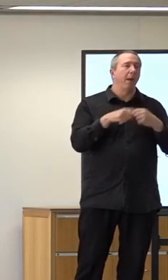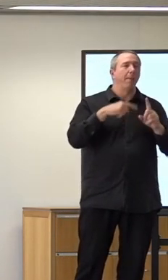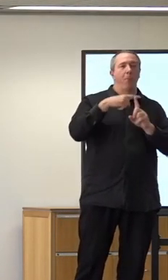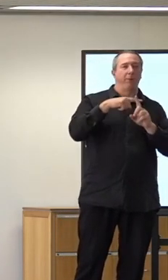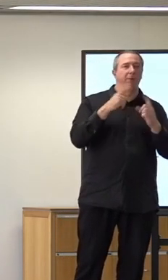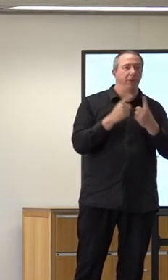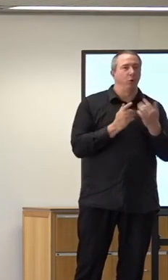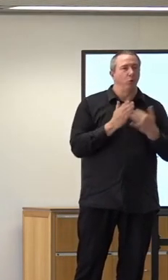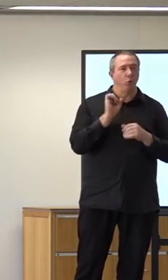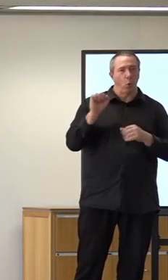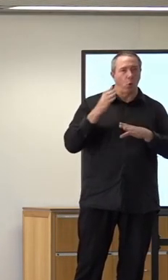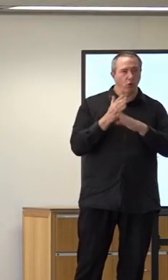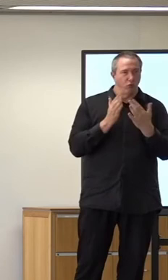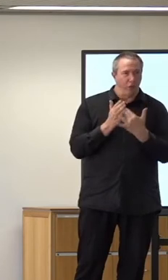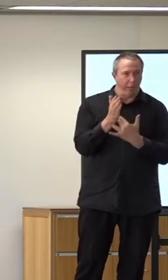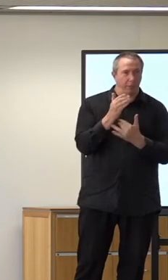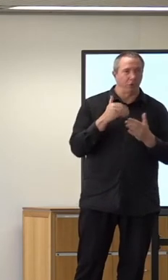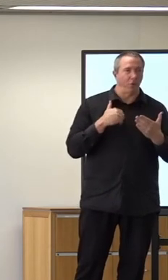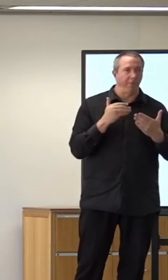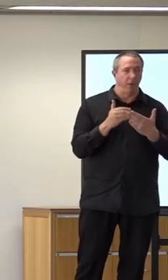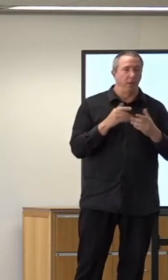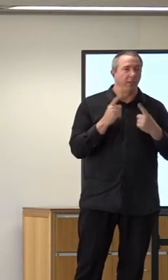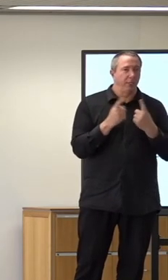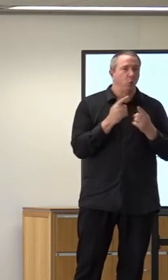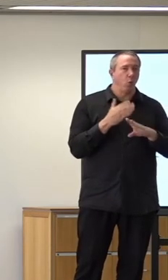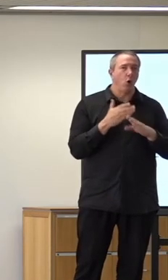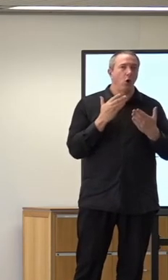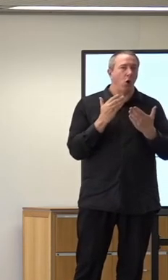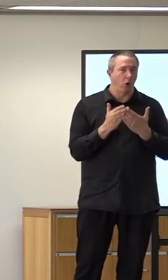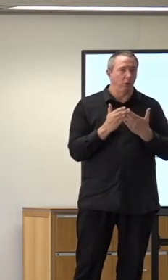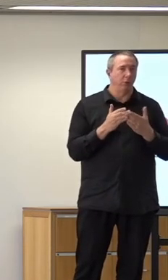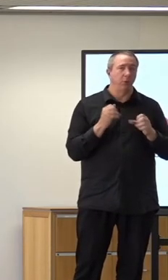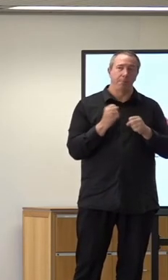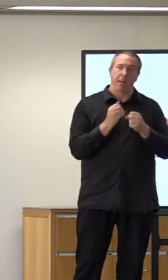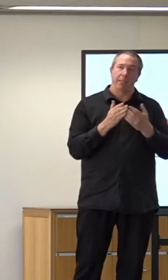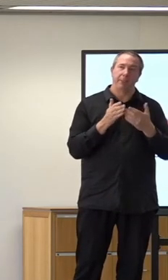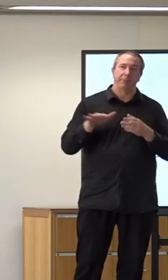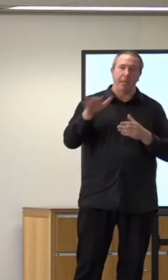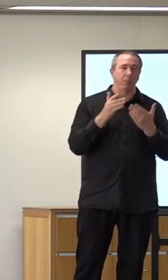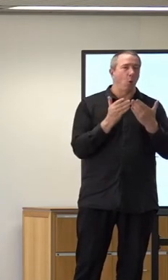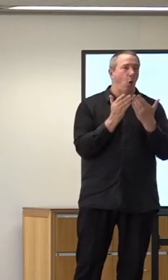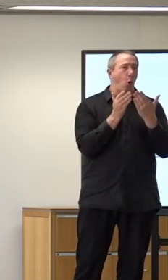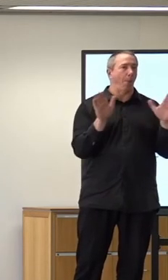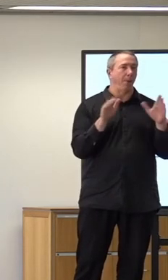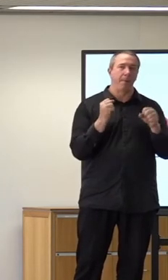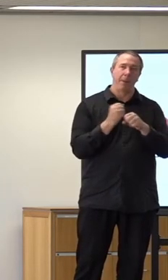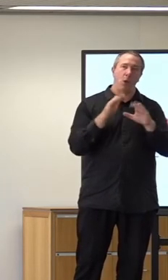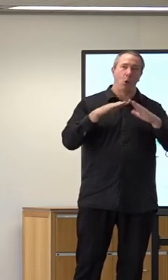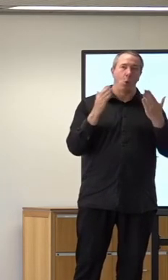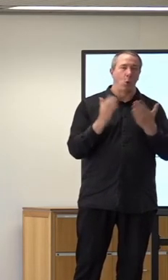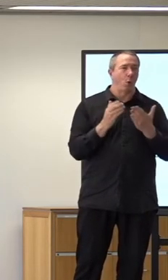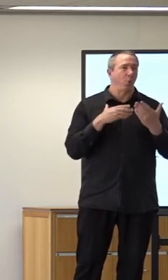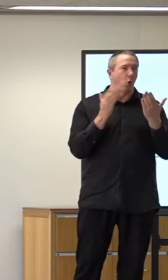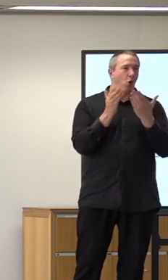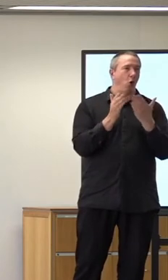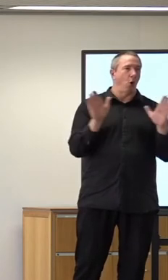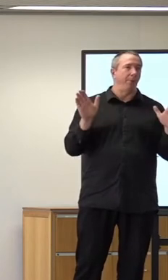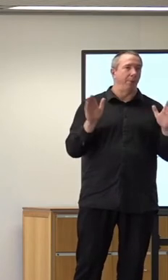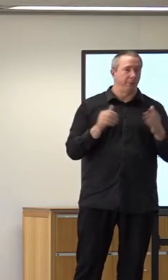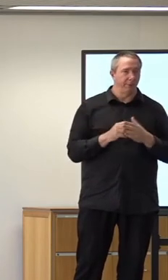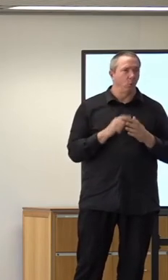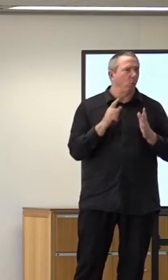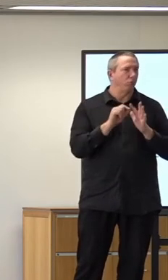your career, some of the things that you've worked on that have really opened up these spaces and, you know, made the world a bit more generous as a result.